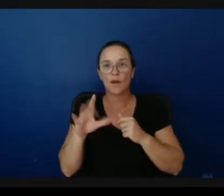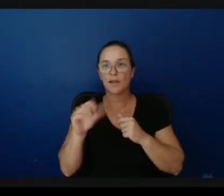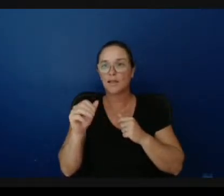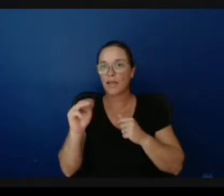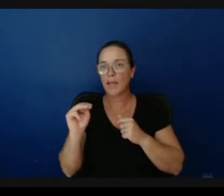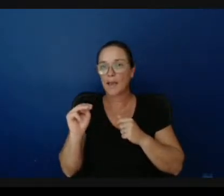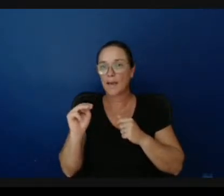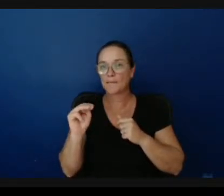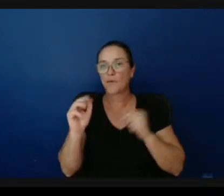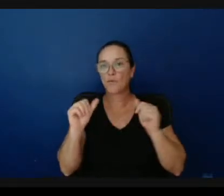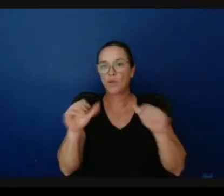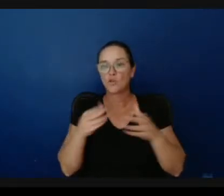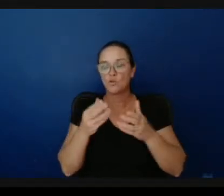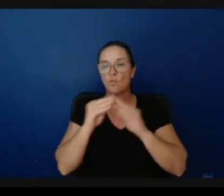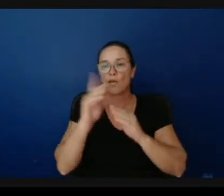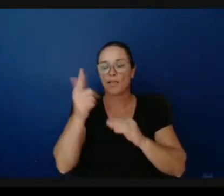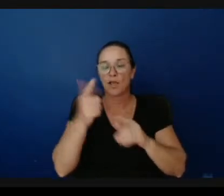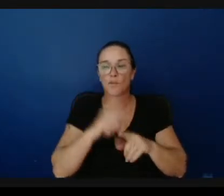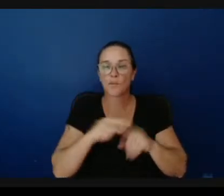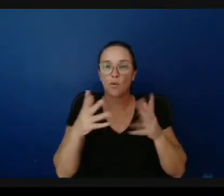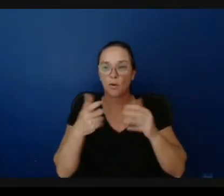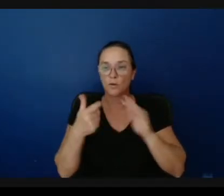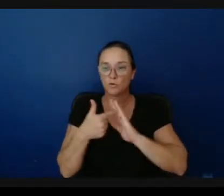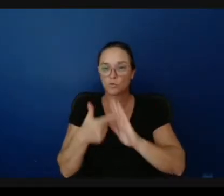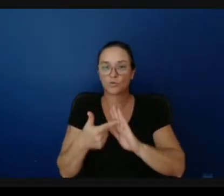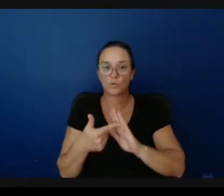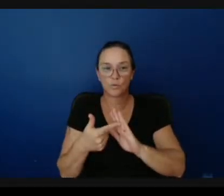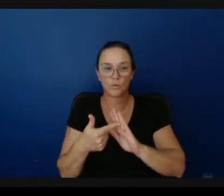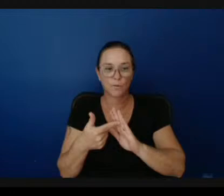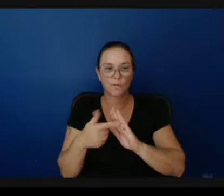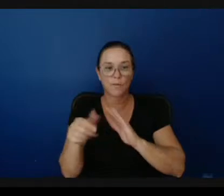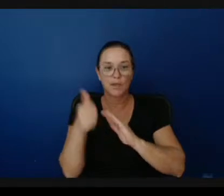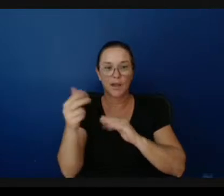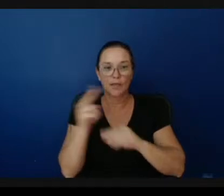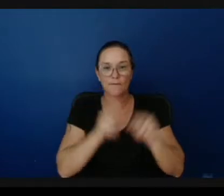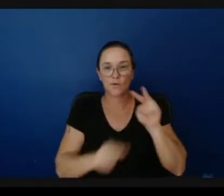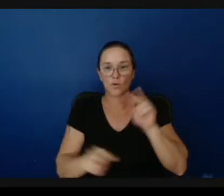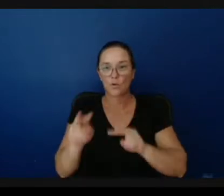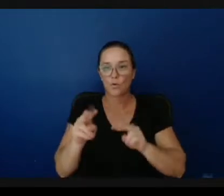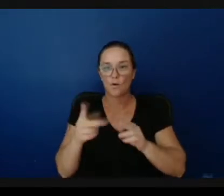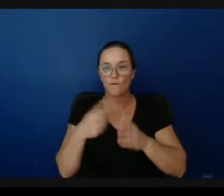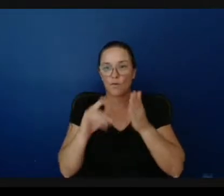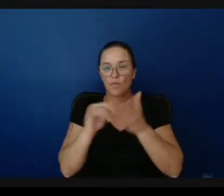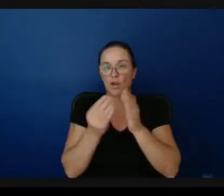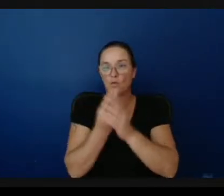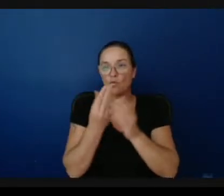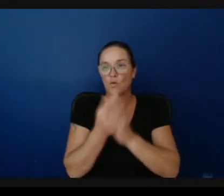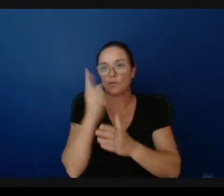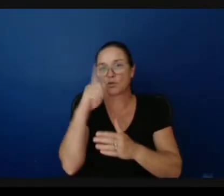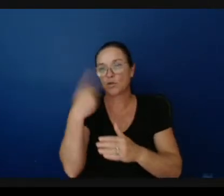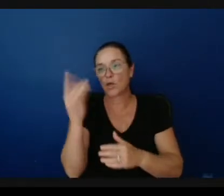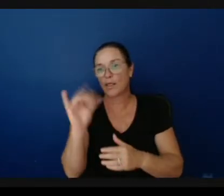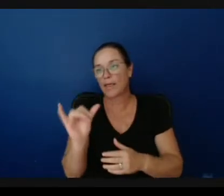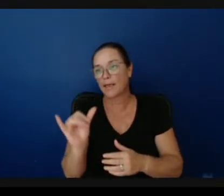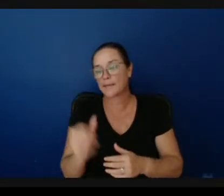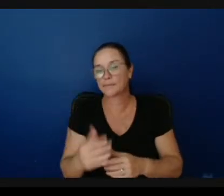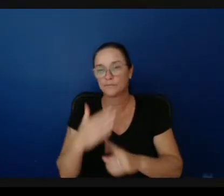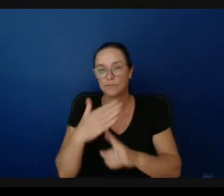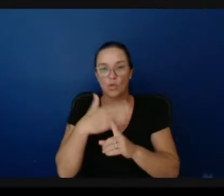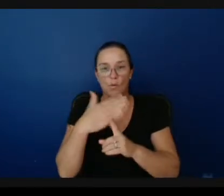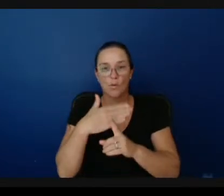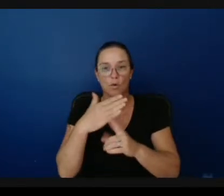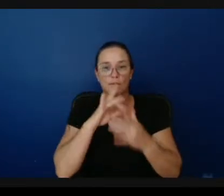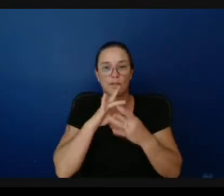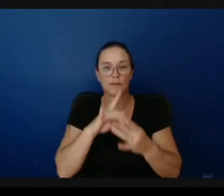believe. But just to show you another view of what that eruption looked like thermally.